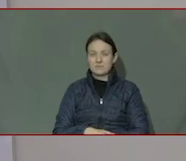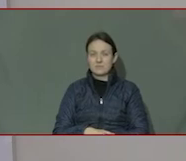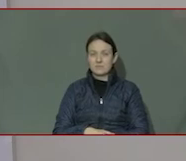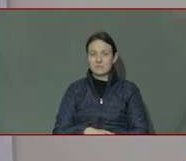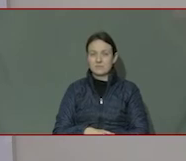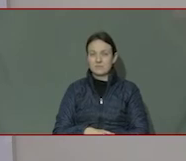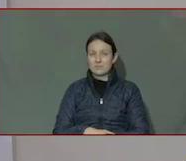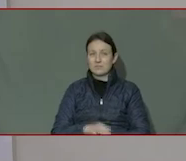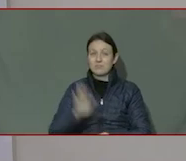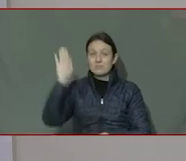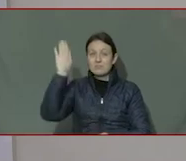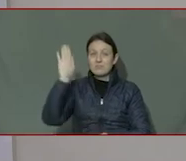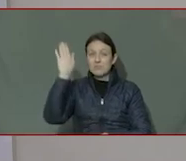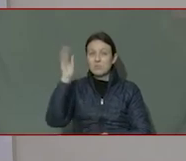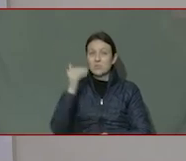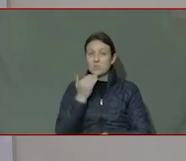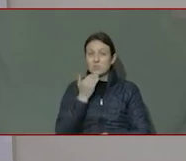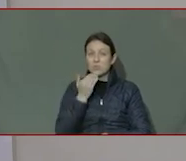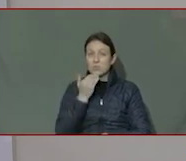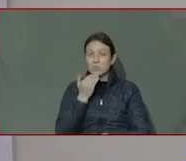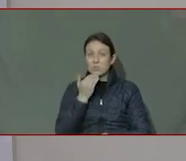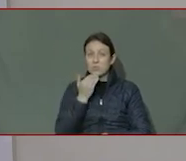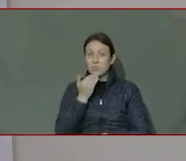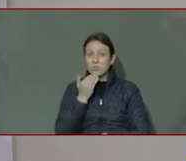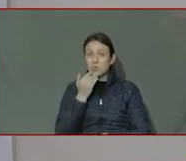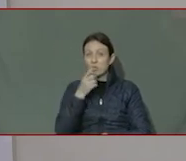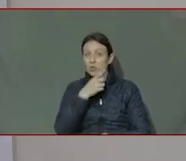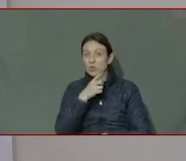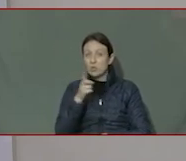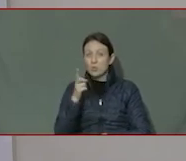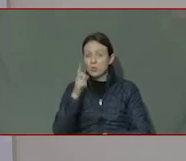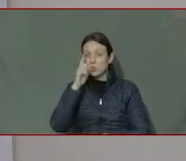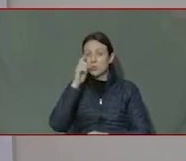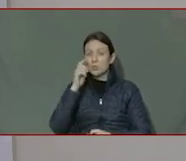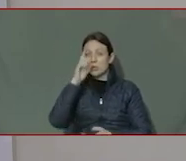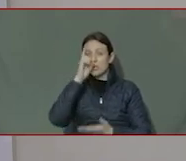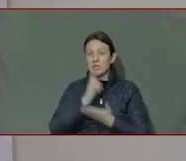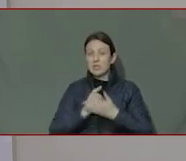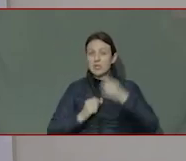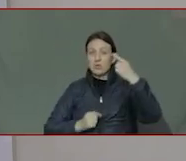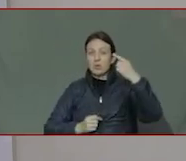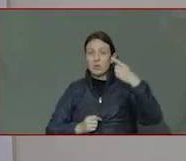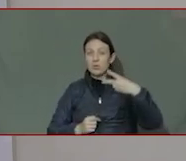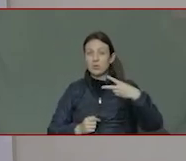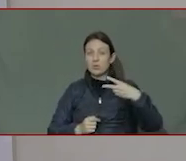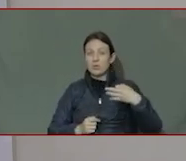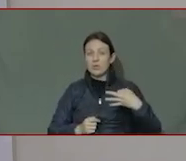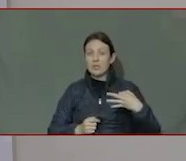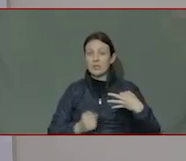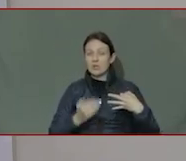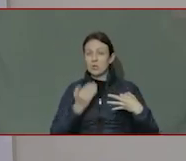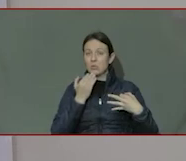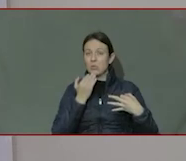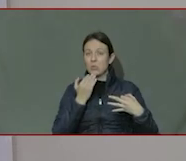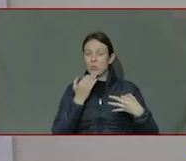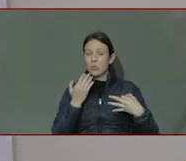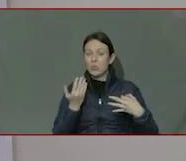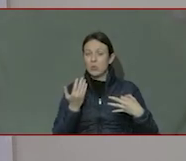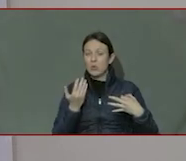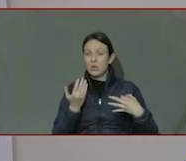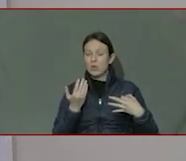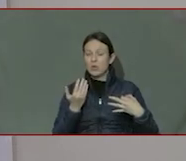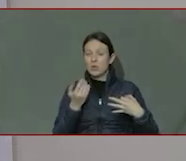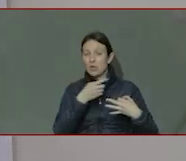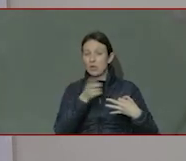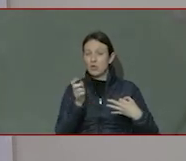Please raise the hand. I'm not going to ask your answer, but who of you have come up with the answer? Please raise your hand. At this point in time, who of you